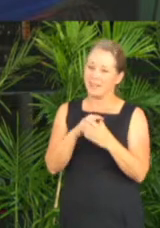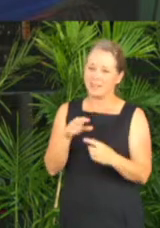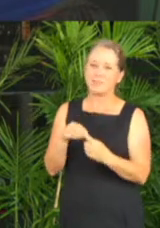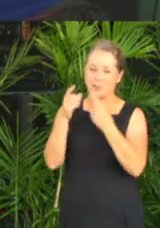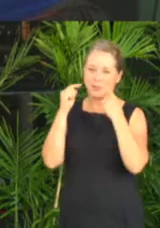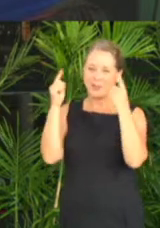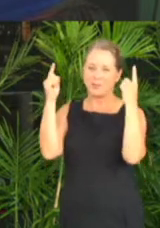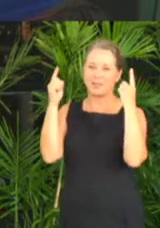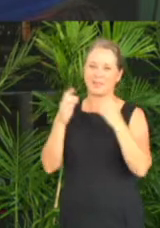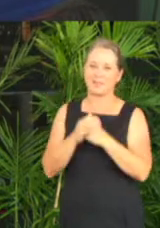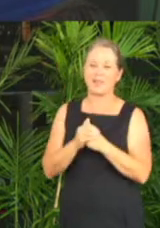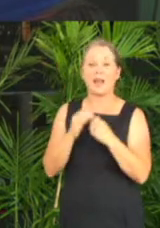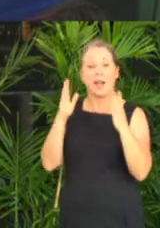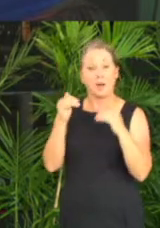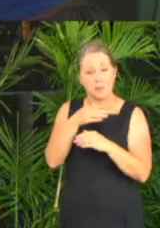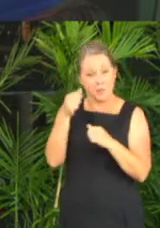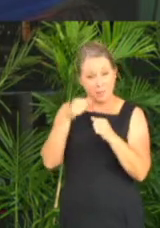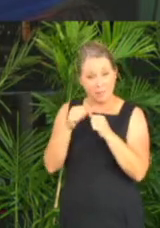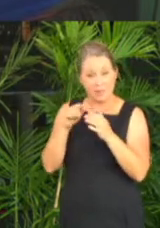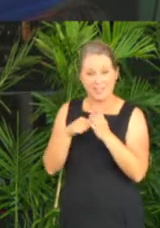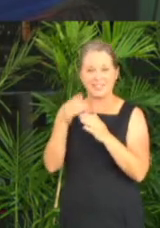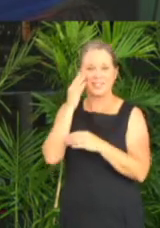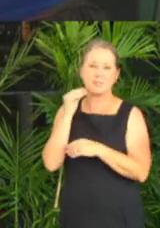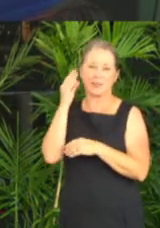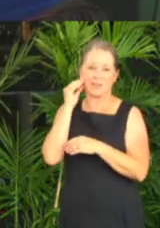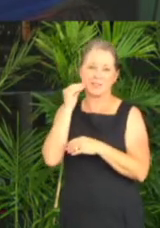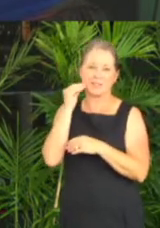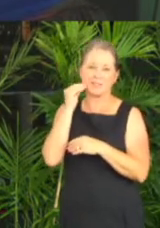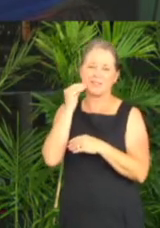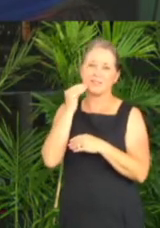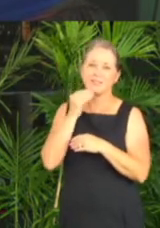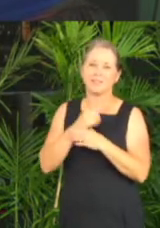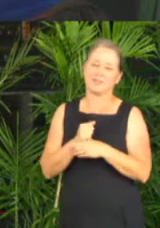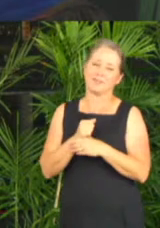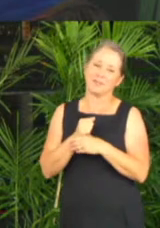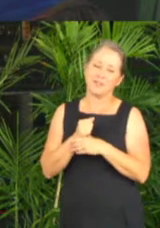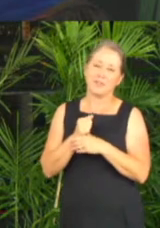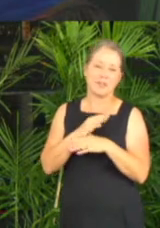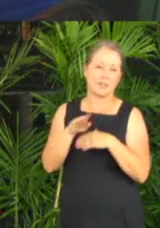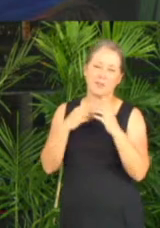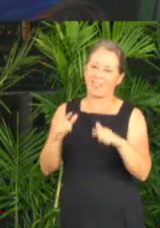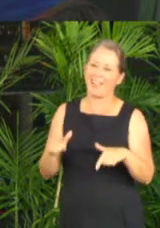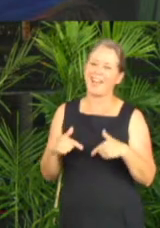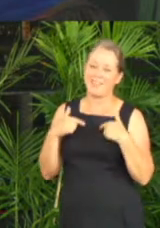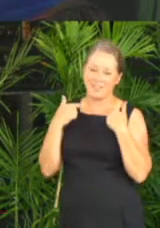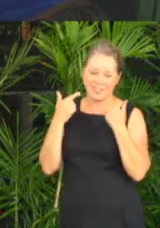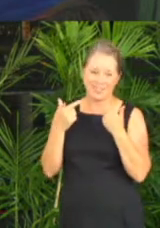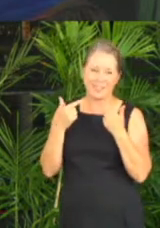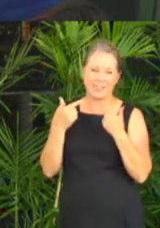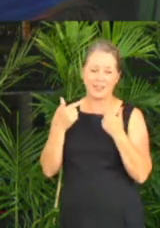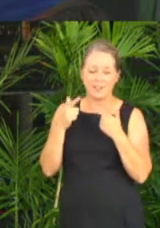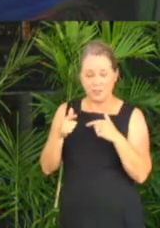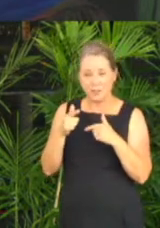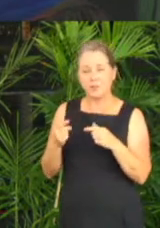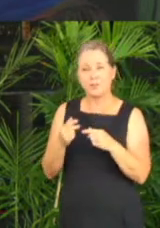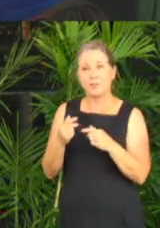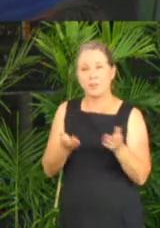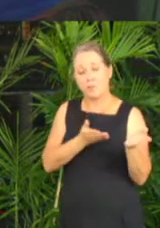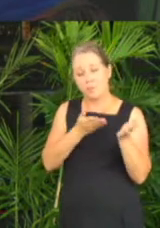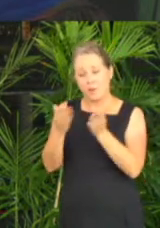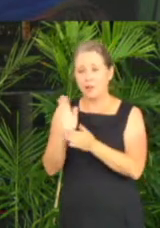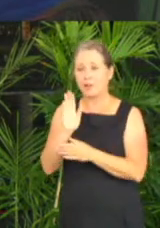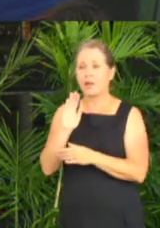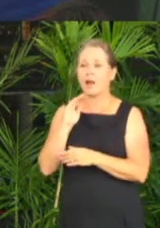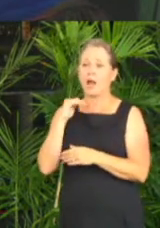achievement. I hope you remember this experience fondly for the rest of your life, and that you take our hopes and